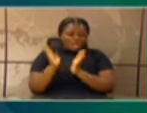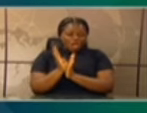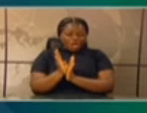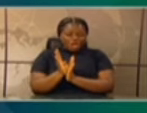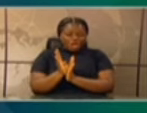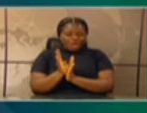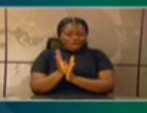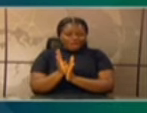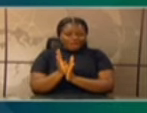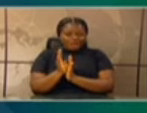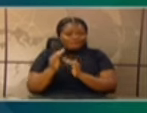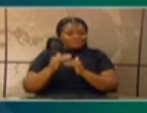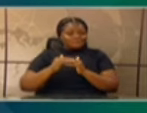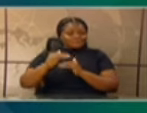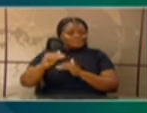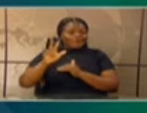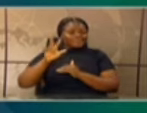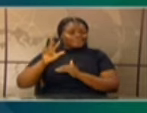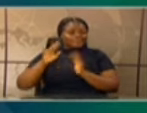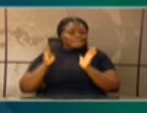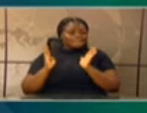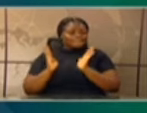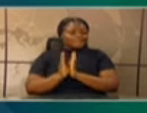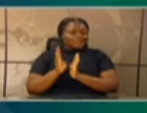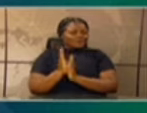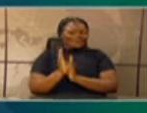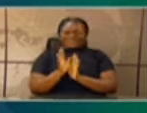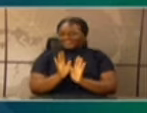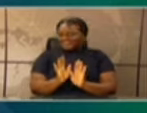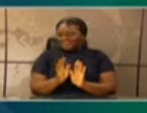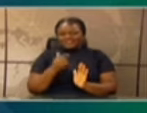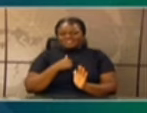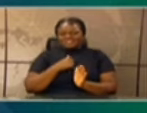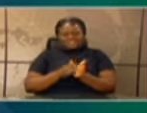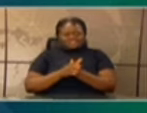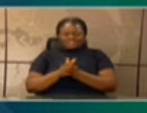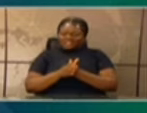Sometimes even go beyond 3 billion. But I am not interested in that one.